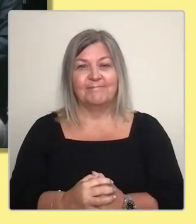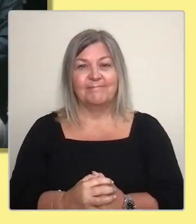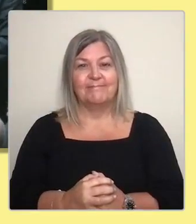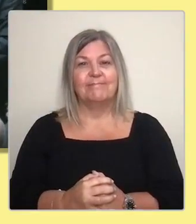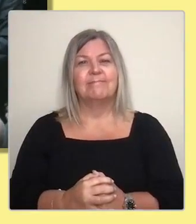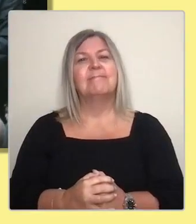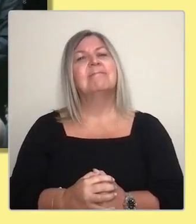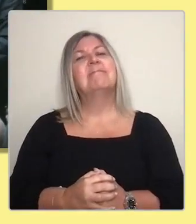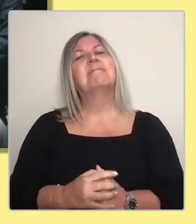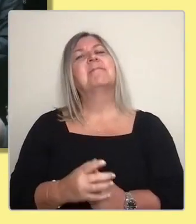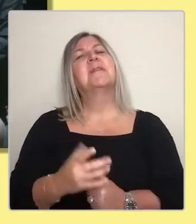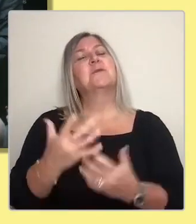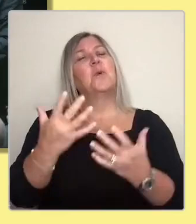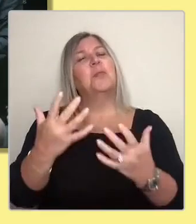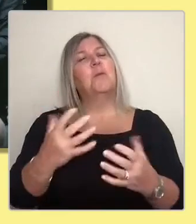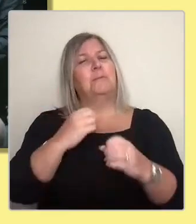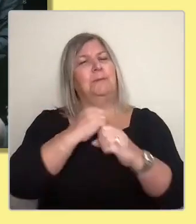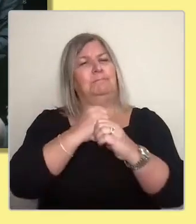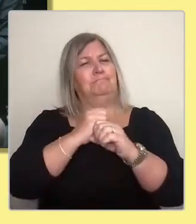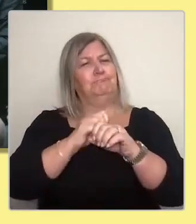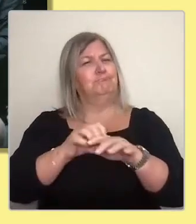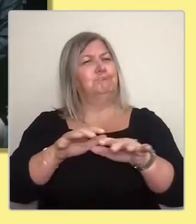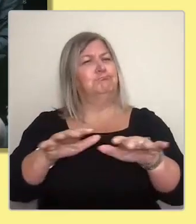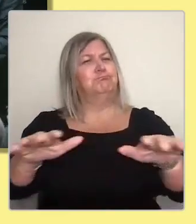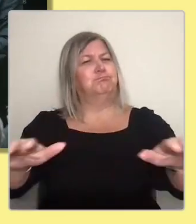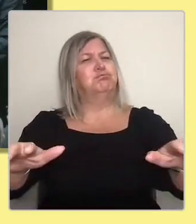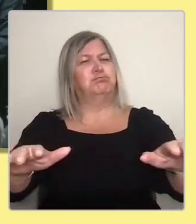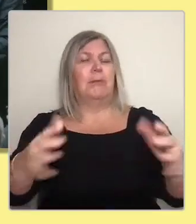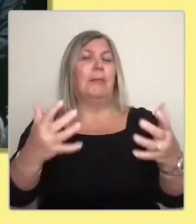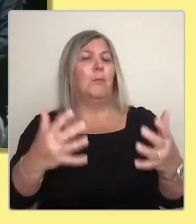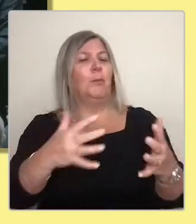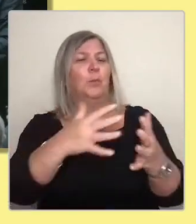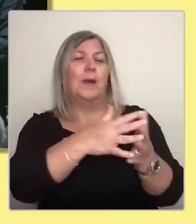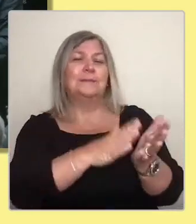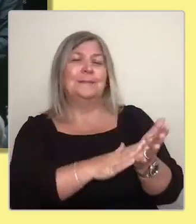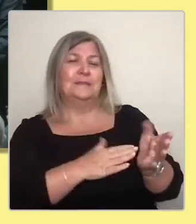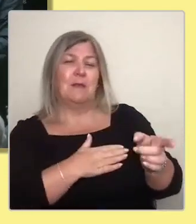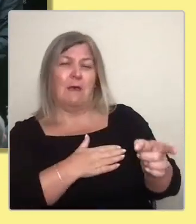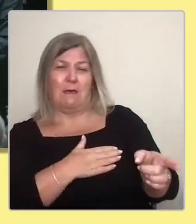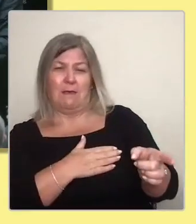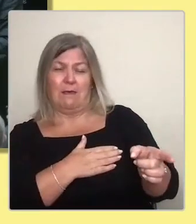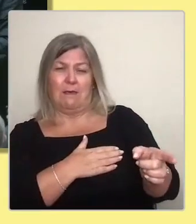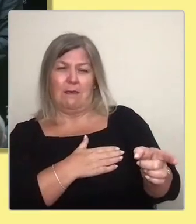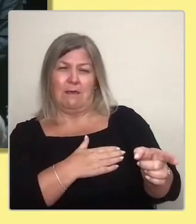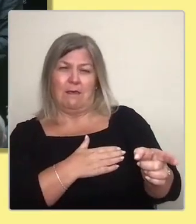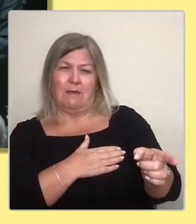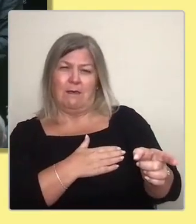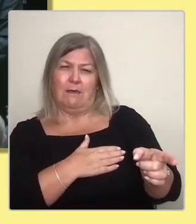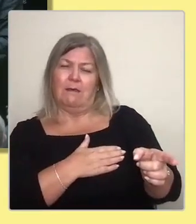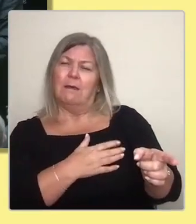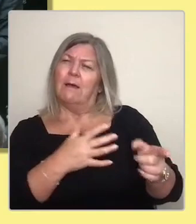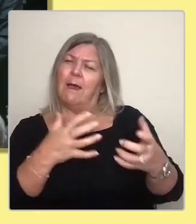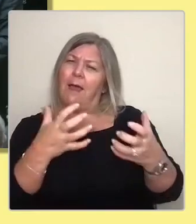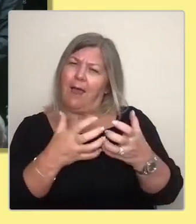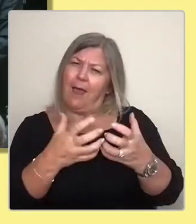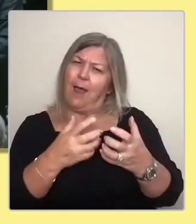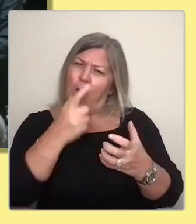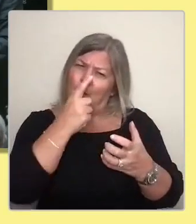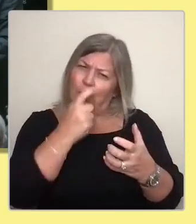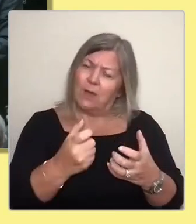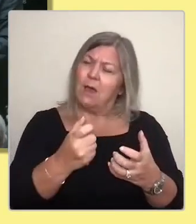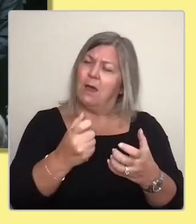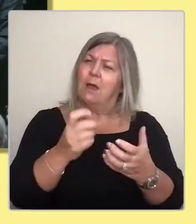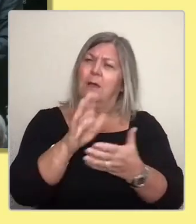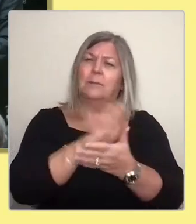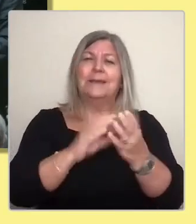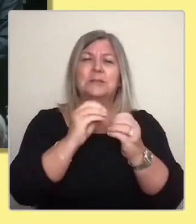Broadcasting is currently reserved to Westminster. Do any of the candidates have any ideas about how we can place broadcasting